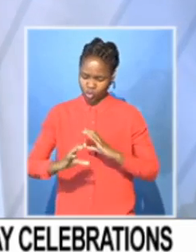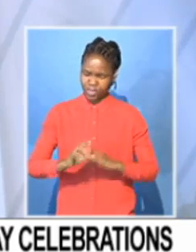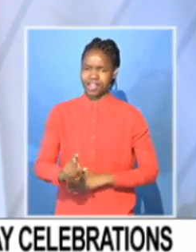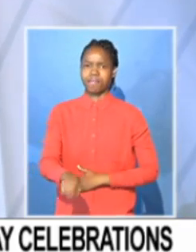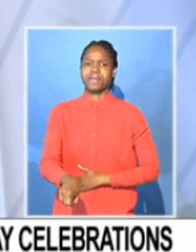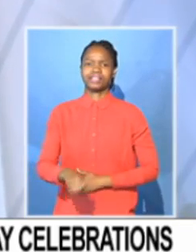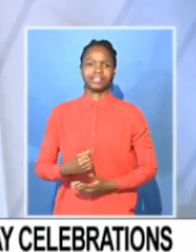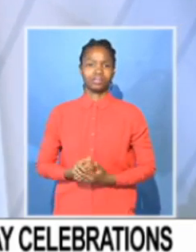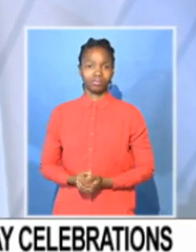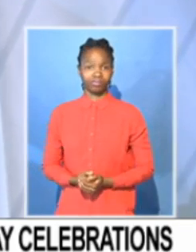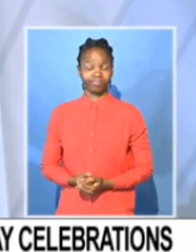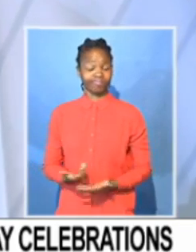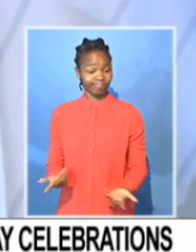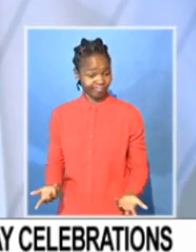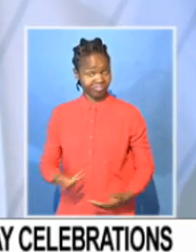Ladies and gentlemen,